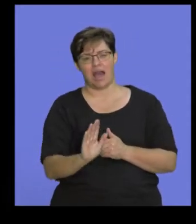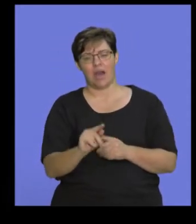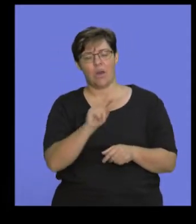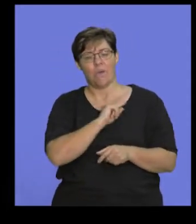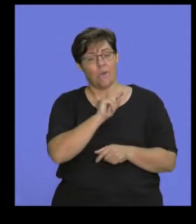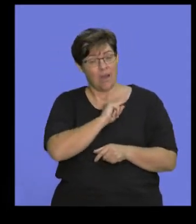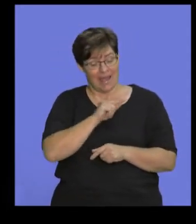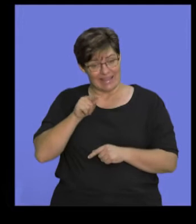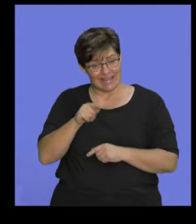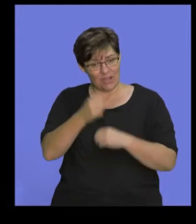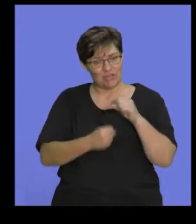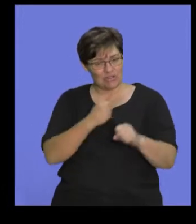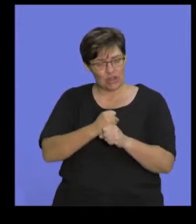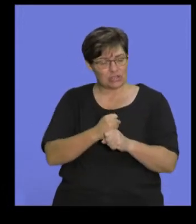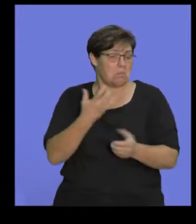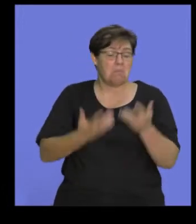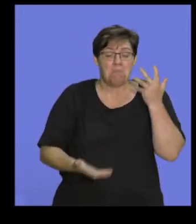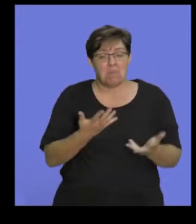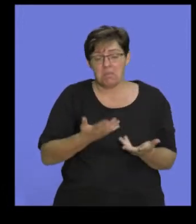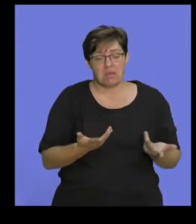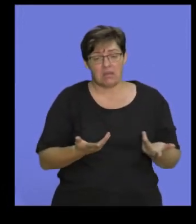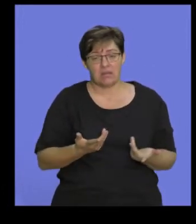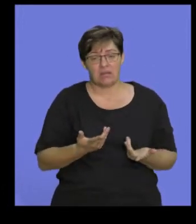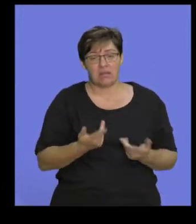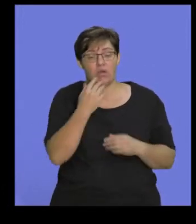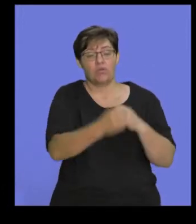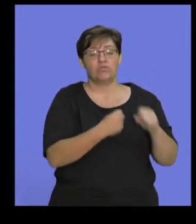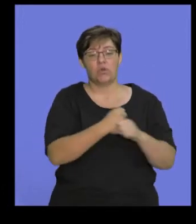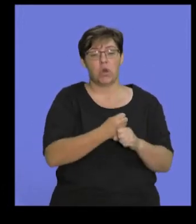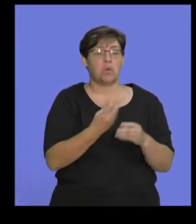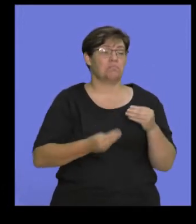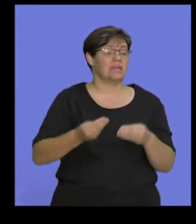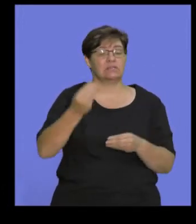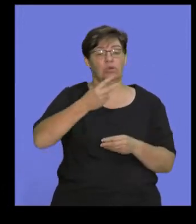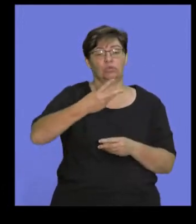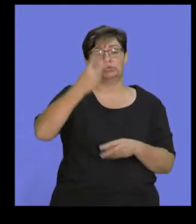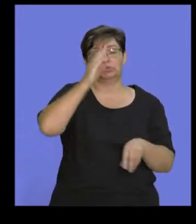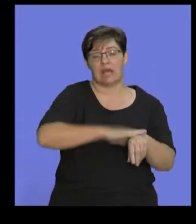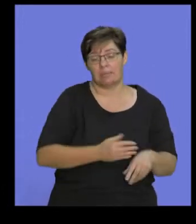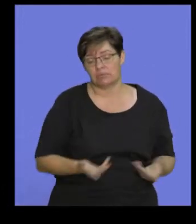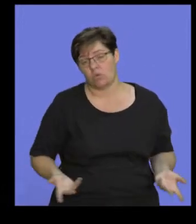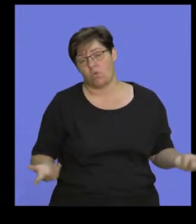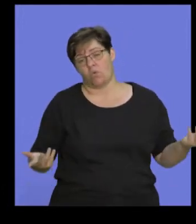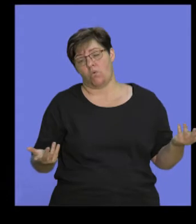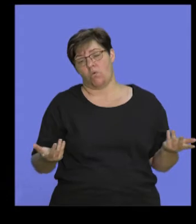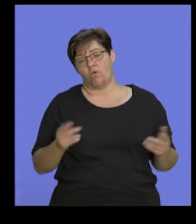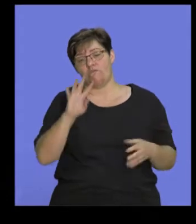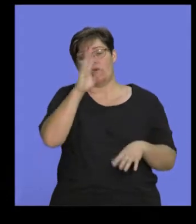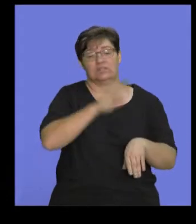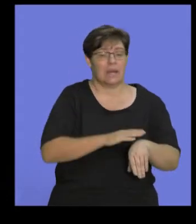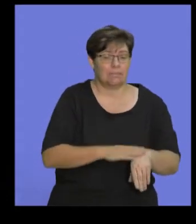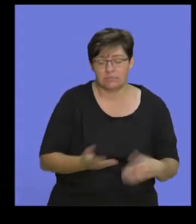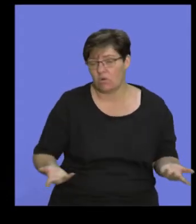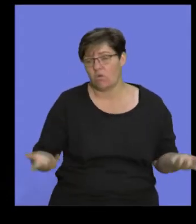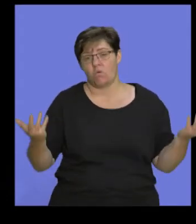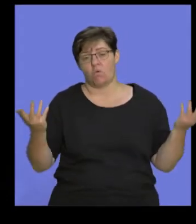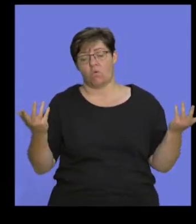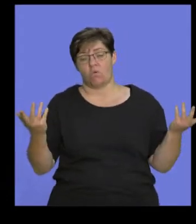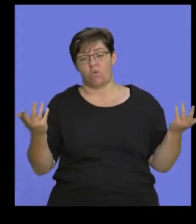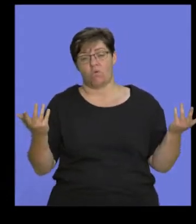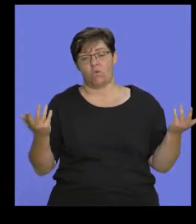Why? Because in those years, it might happen that in every year you get interest twice, or you get interest 4 times, or you